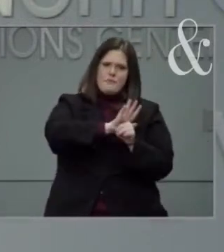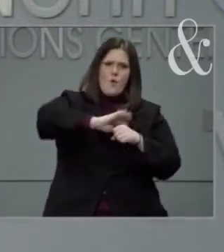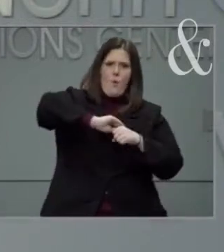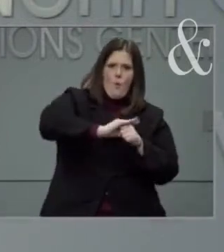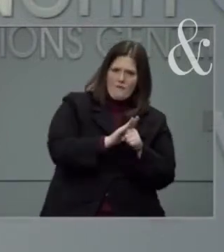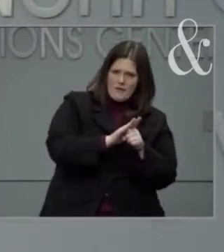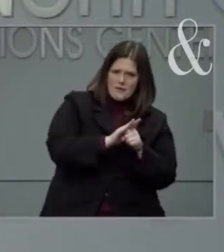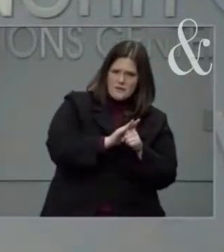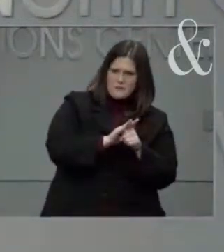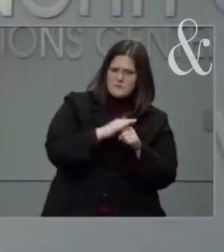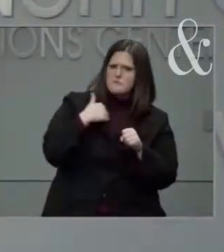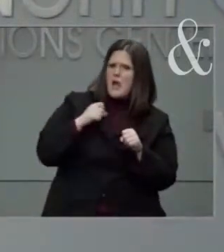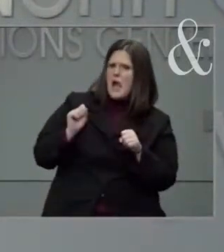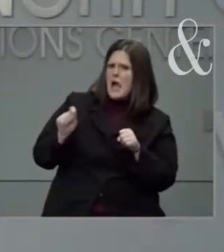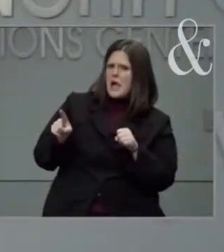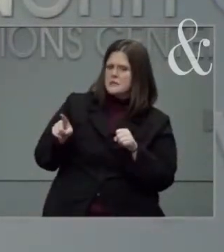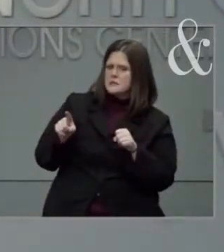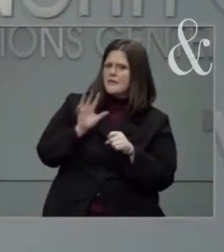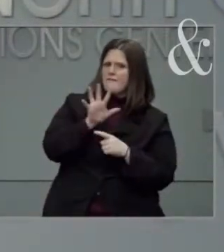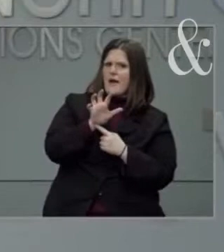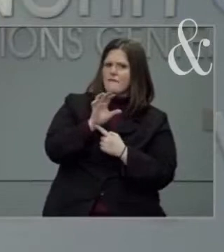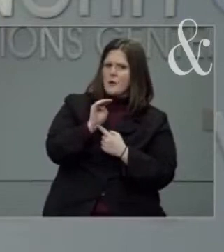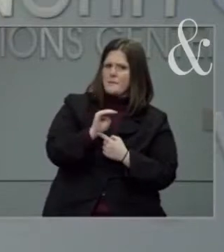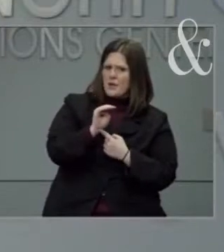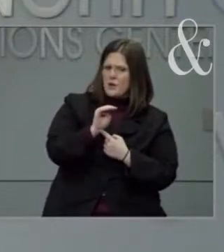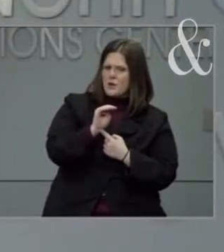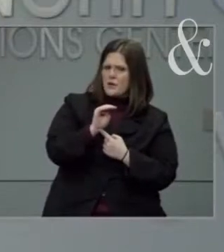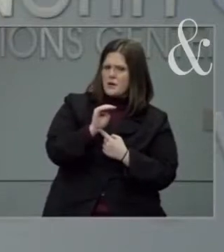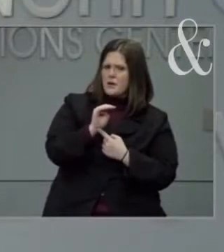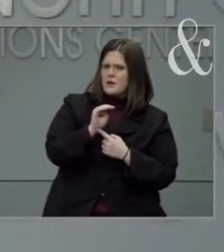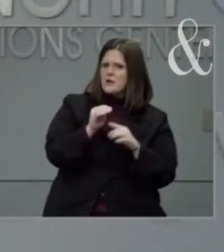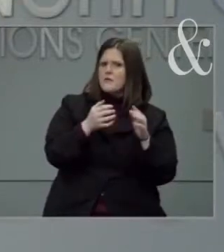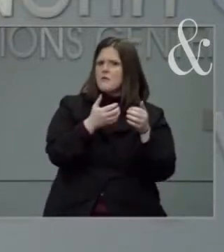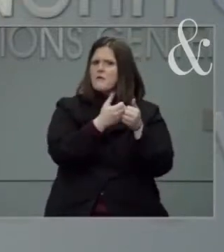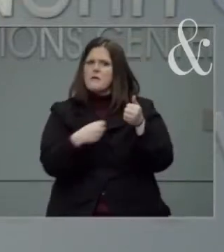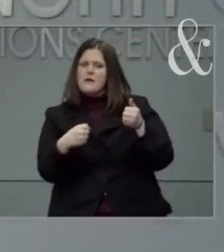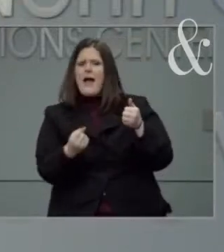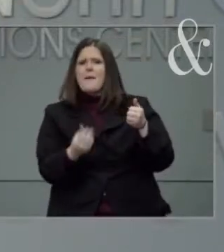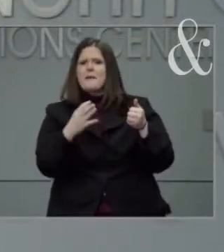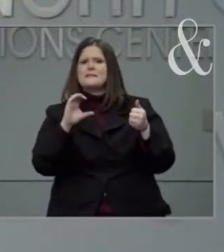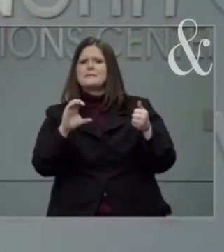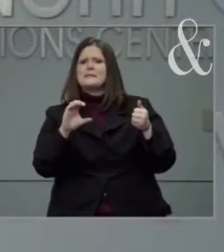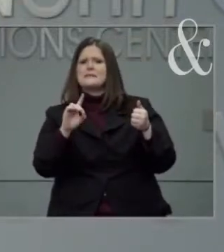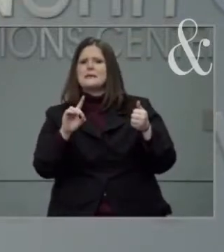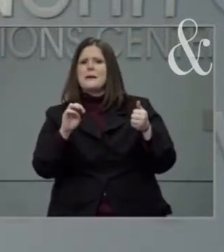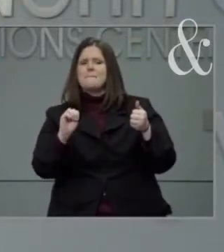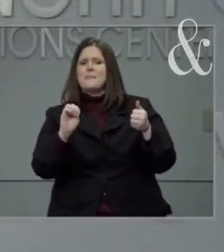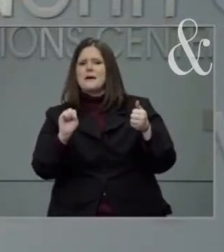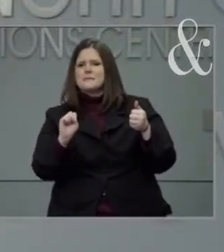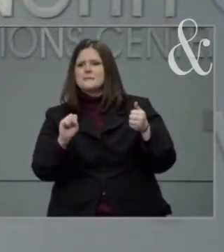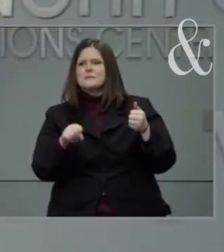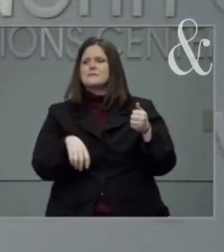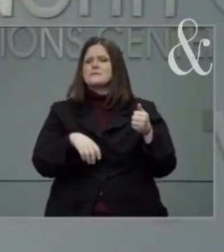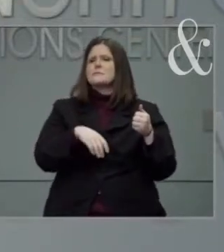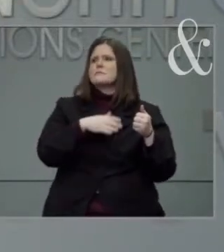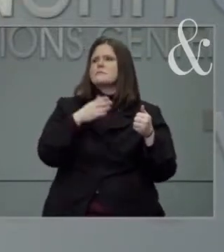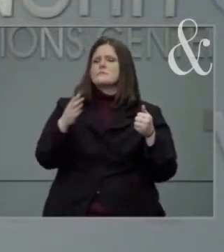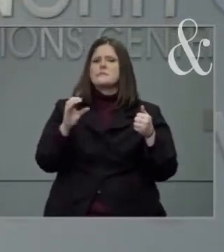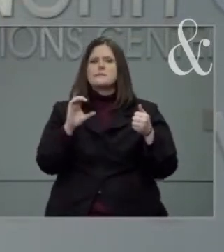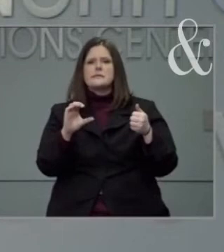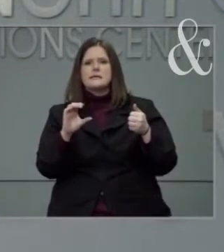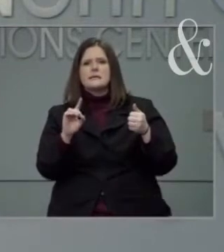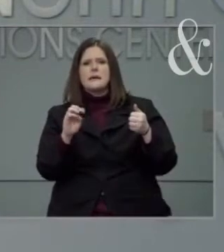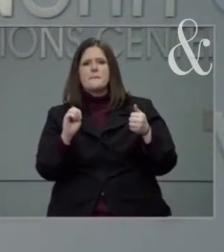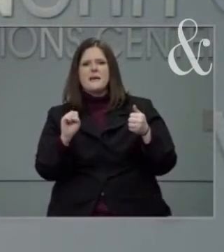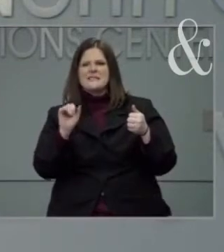COVID-related expenditures. How much of that will be for CVMS, and are there projections about how much more the CVMS